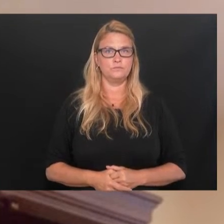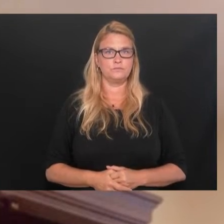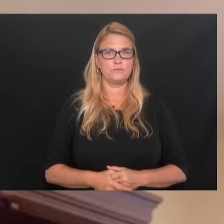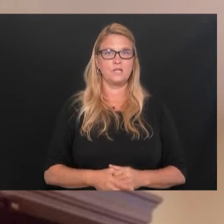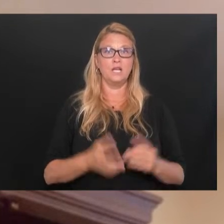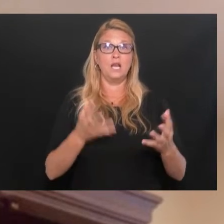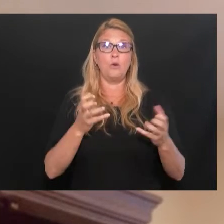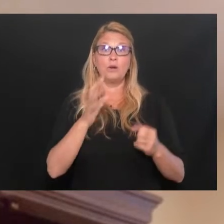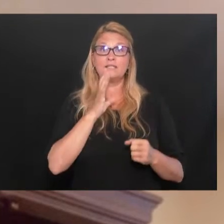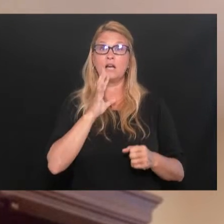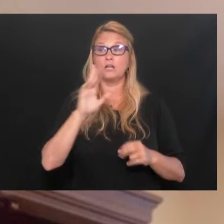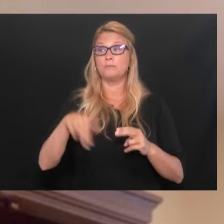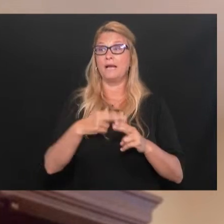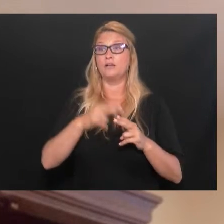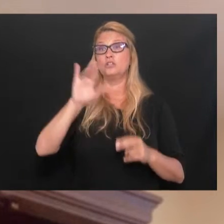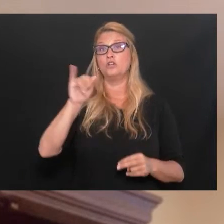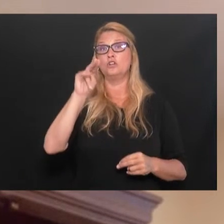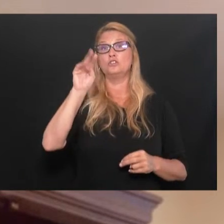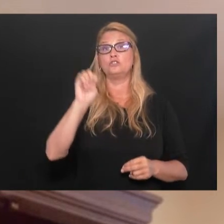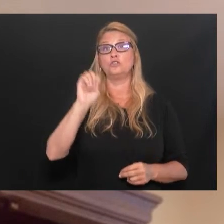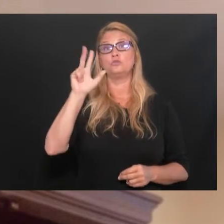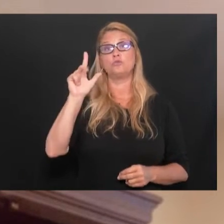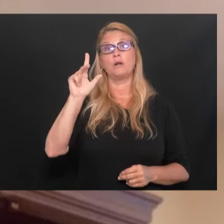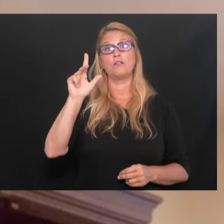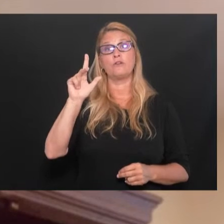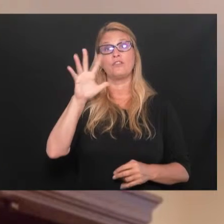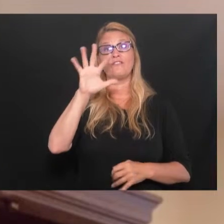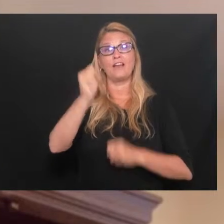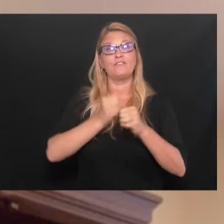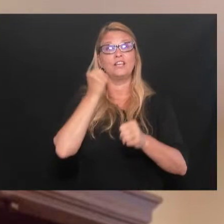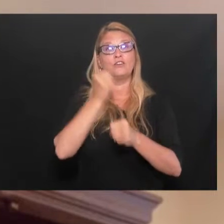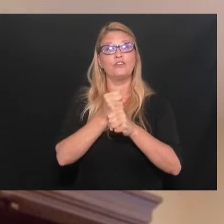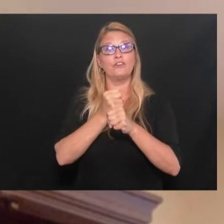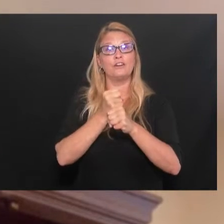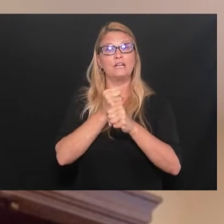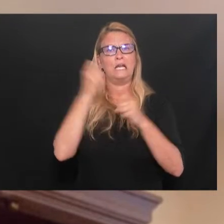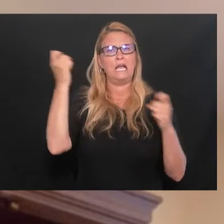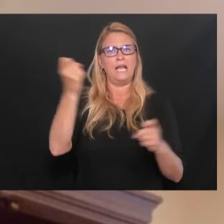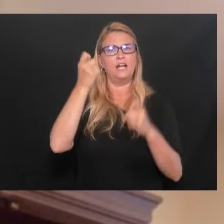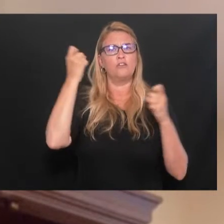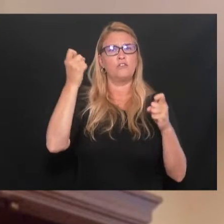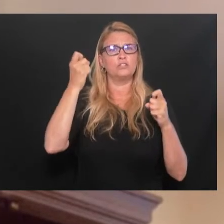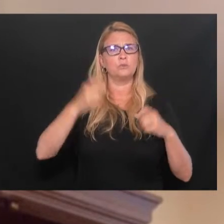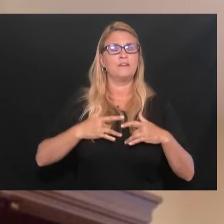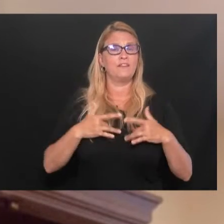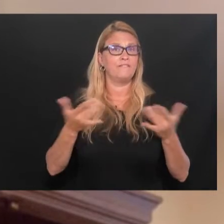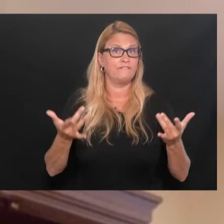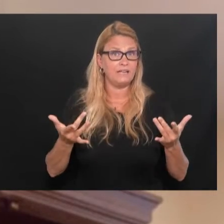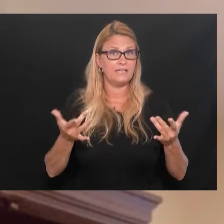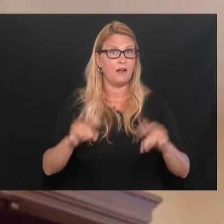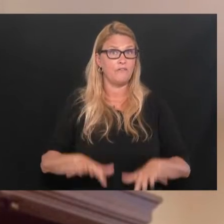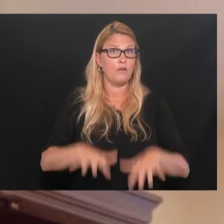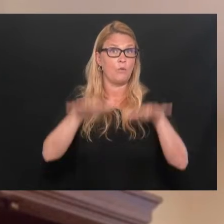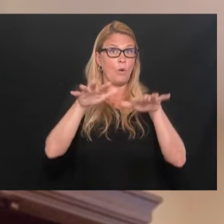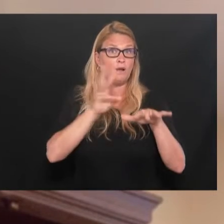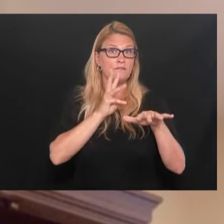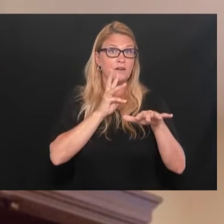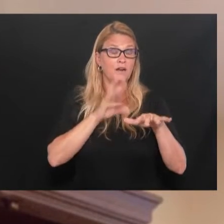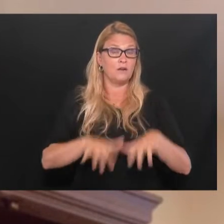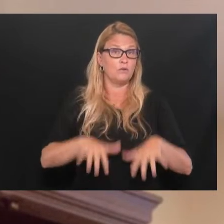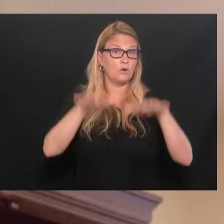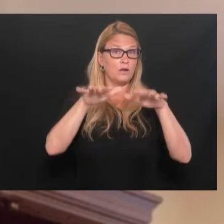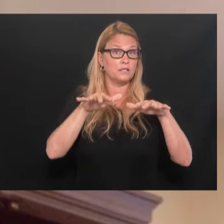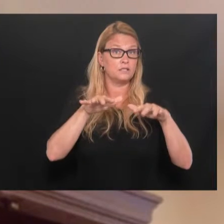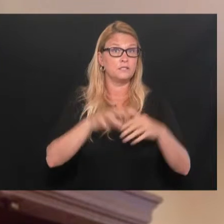tomorrow, June 23rd, the 5-year anniversary of that flood event. And as the governor did,